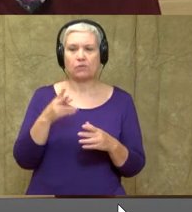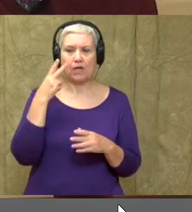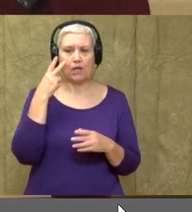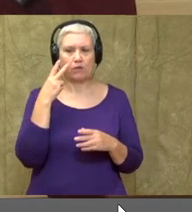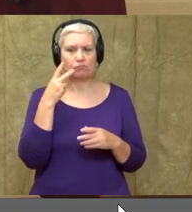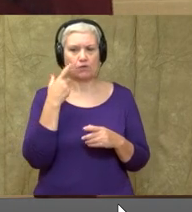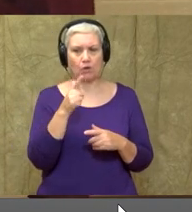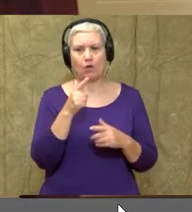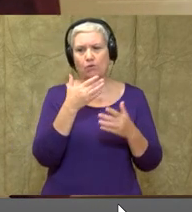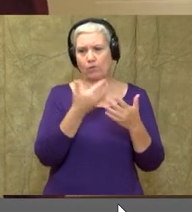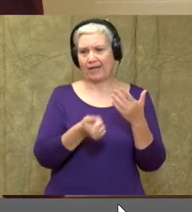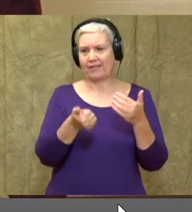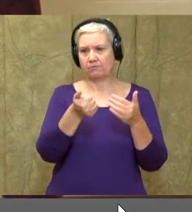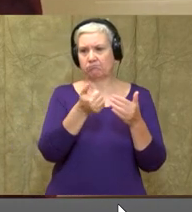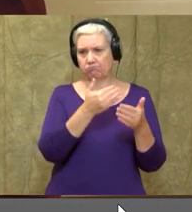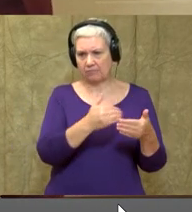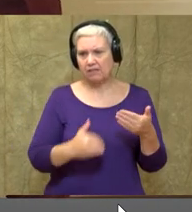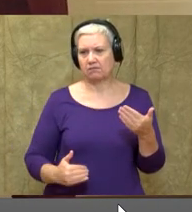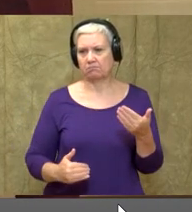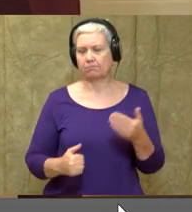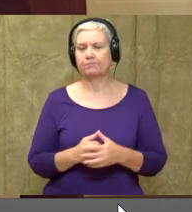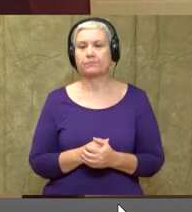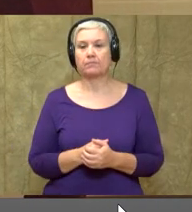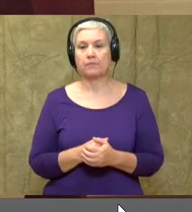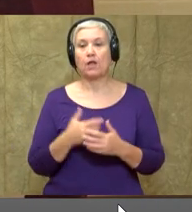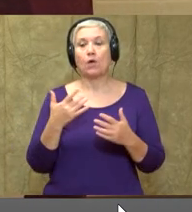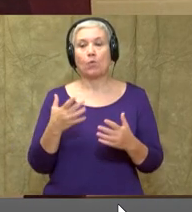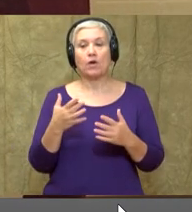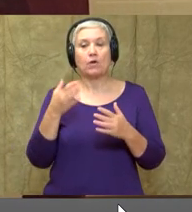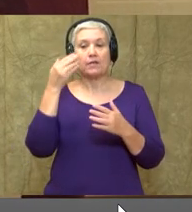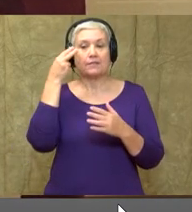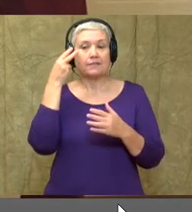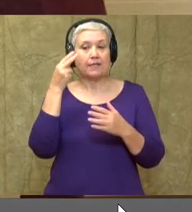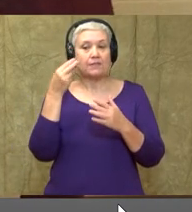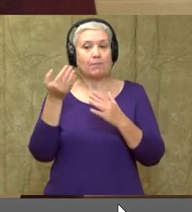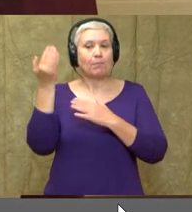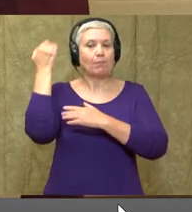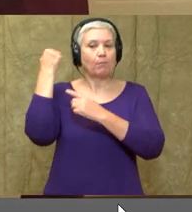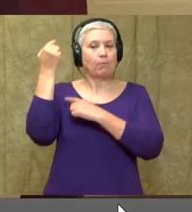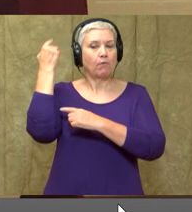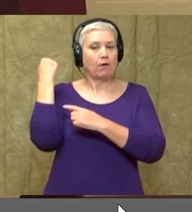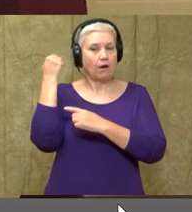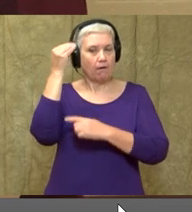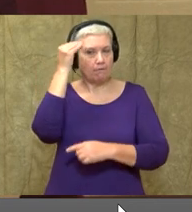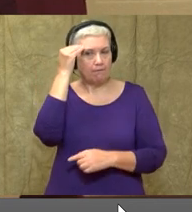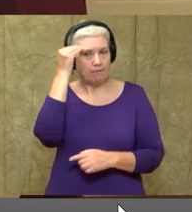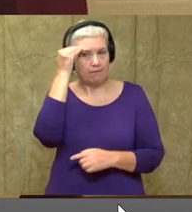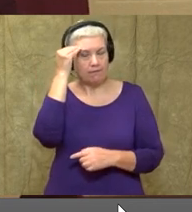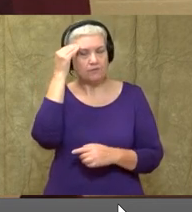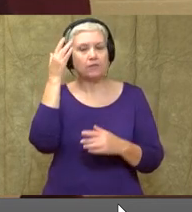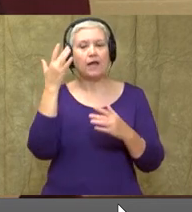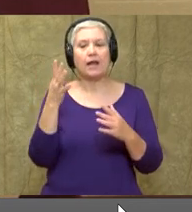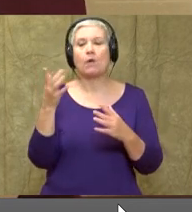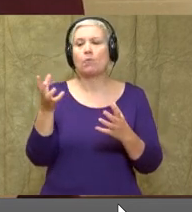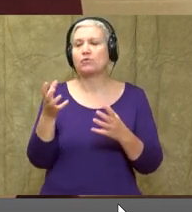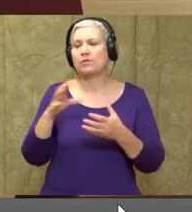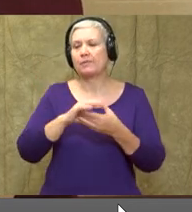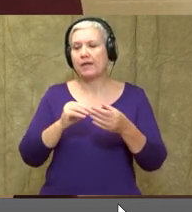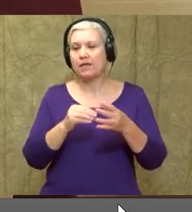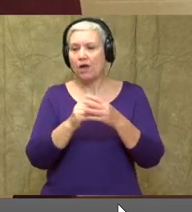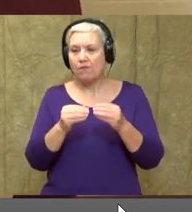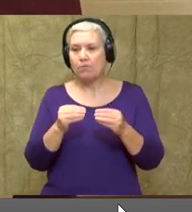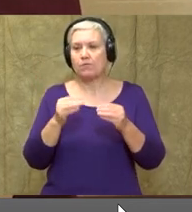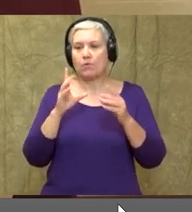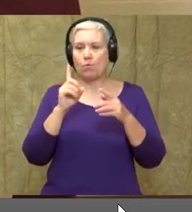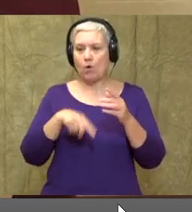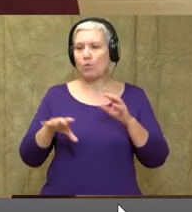these lessons. So we're going to revisit some prior knowledge. I'm going to try and activate some things to help you get comfortable with where we're headed. We're going to look for patterns